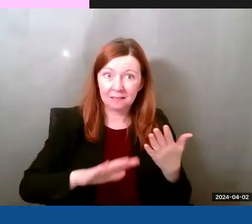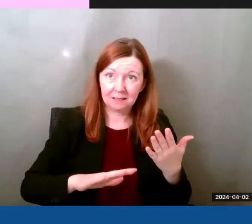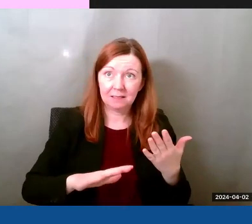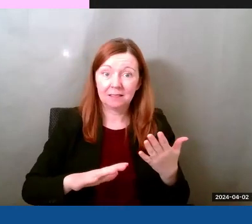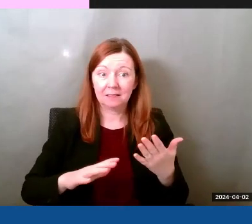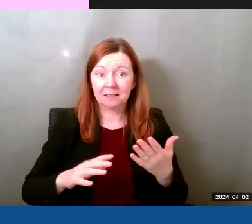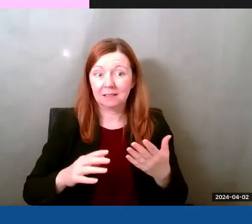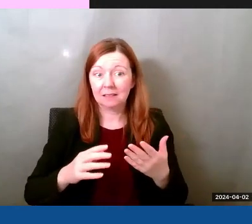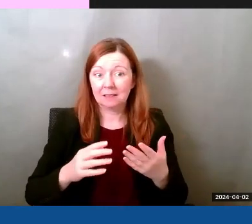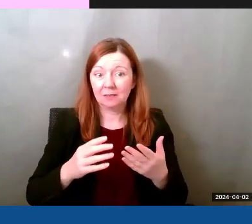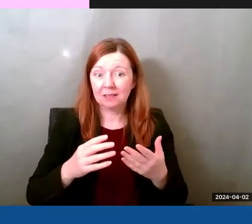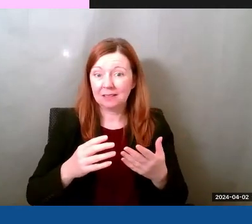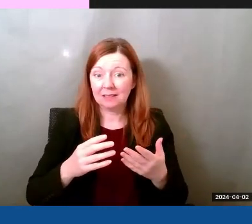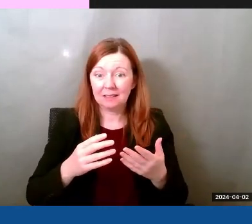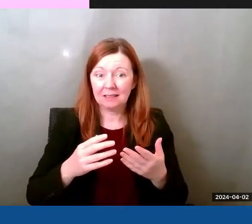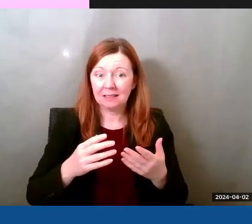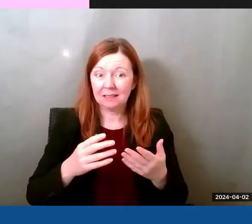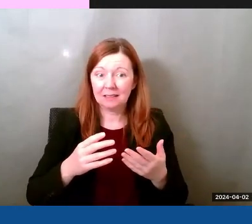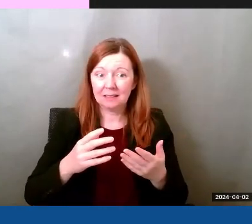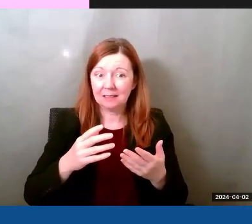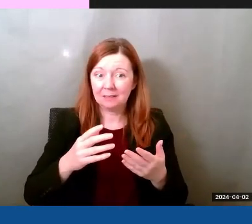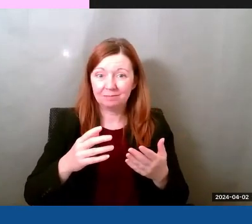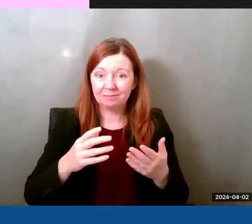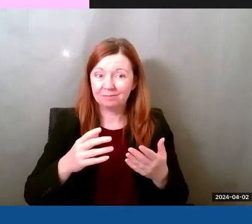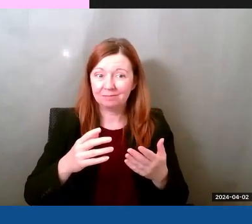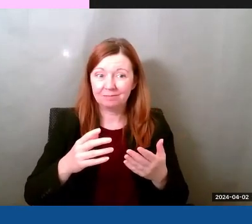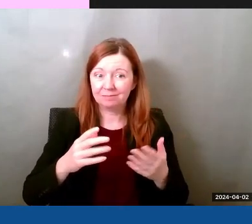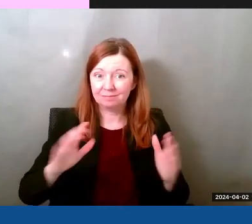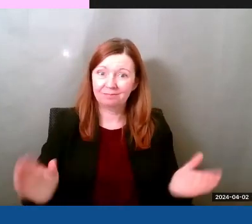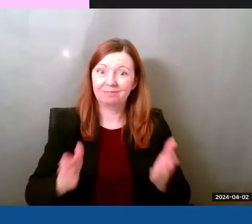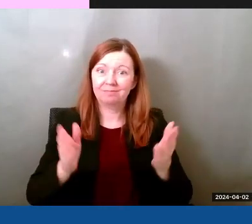the interstitial space, you know, behind the